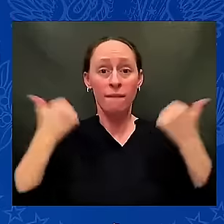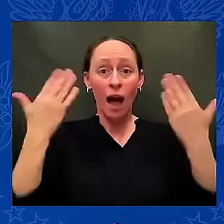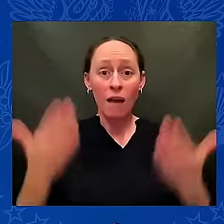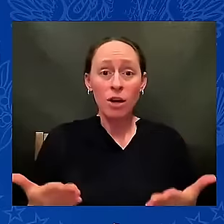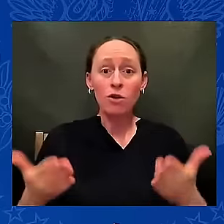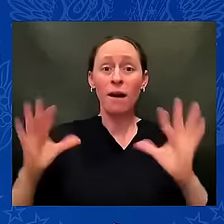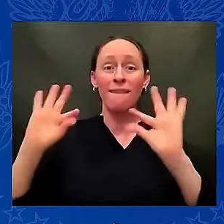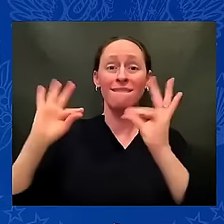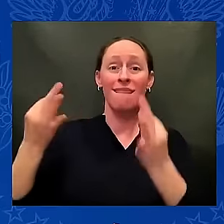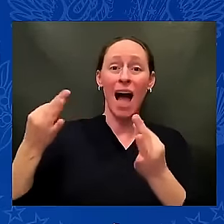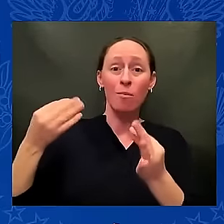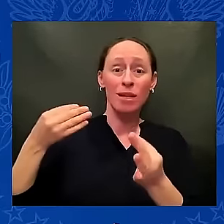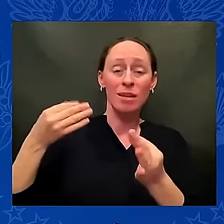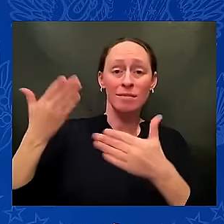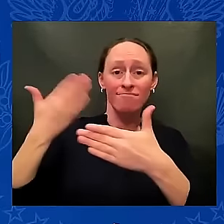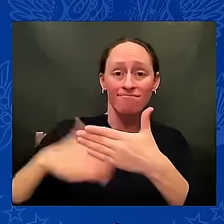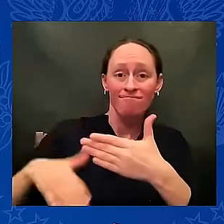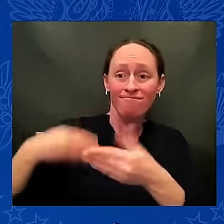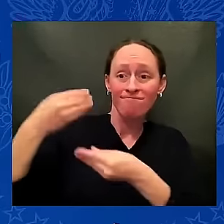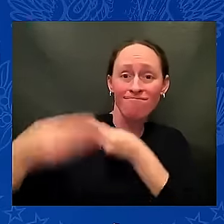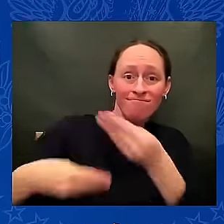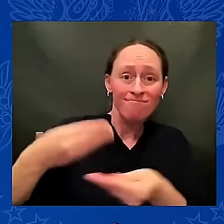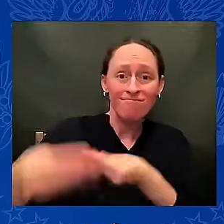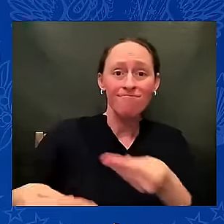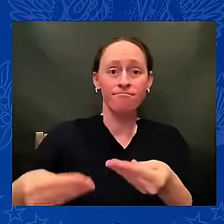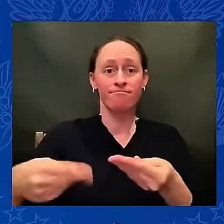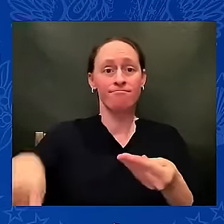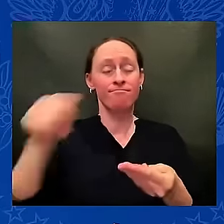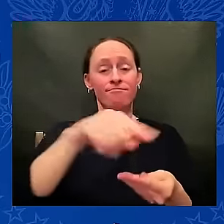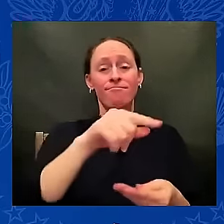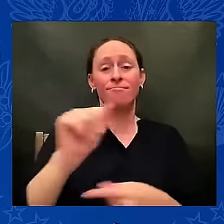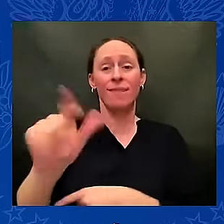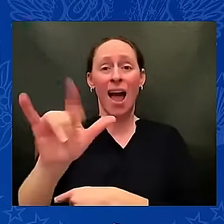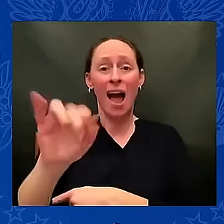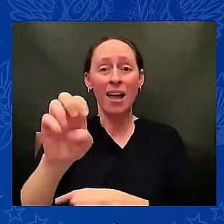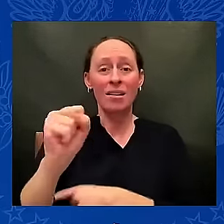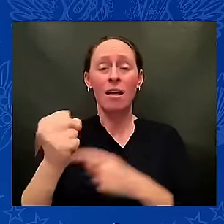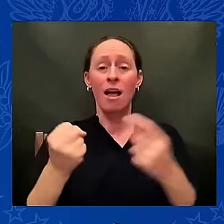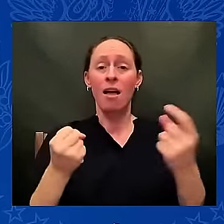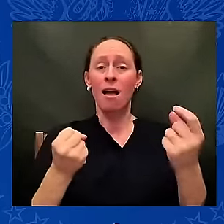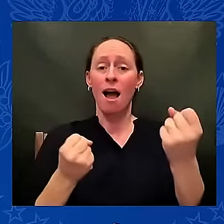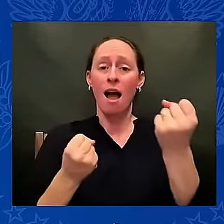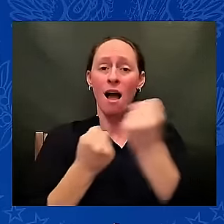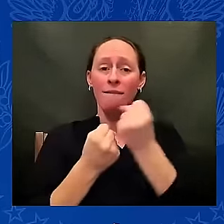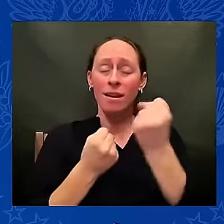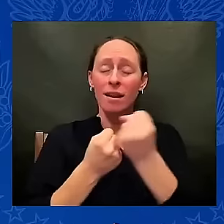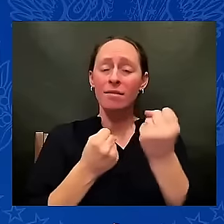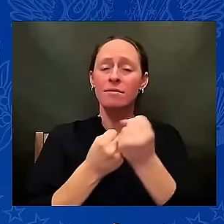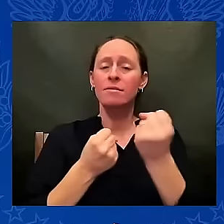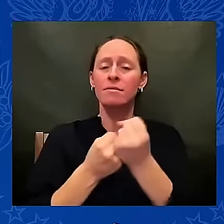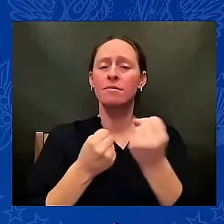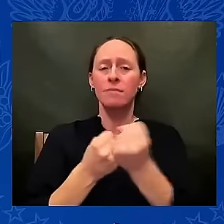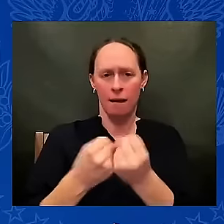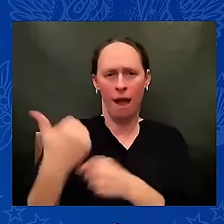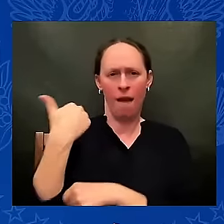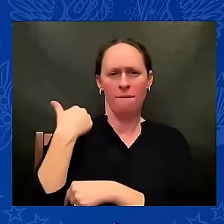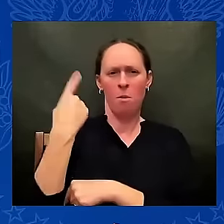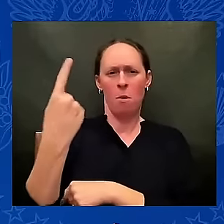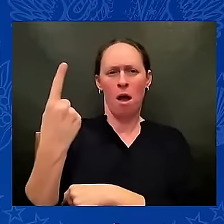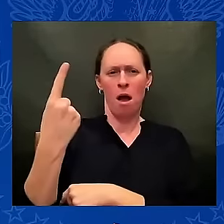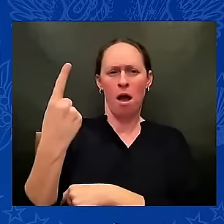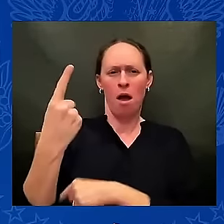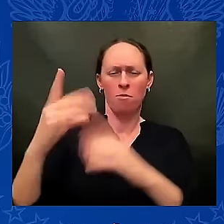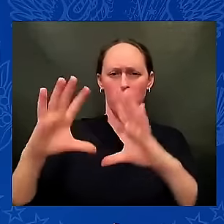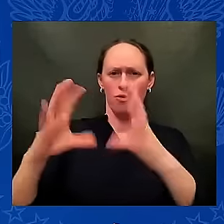Boarding School Healing Coalition. And all of you part of that, stand up. Stand up.